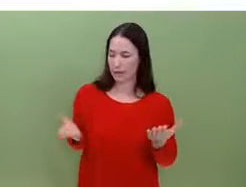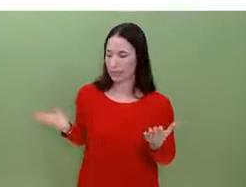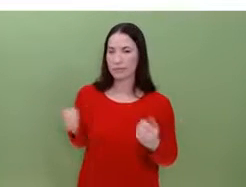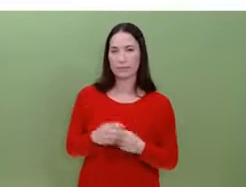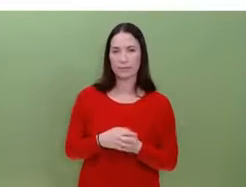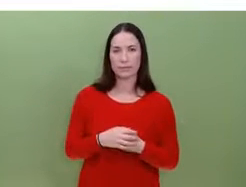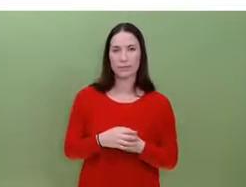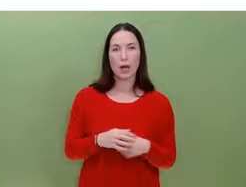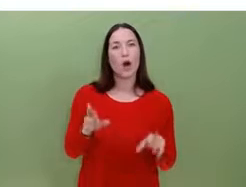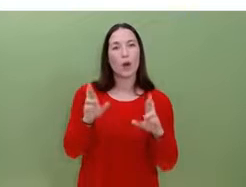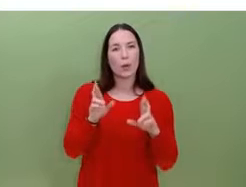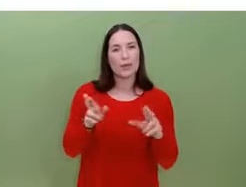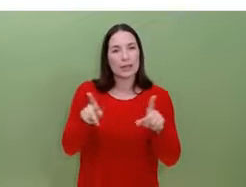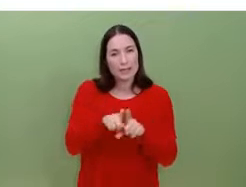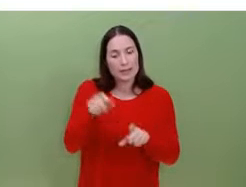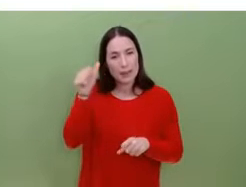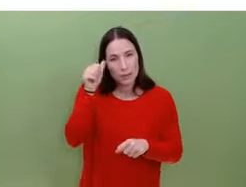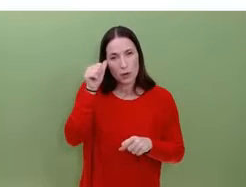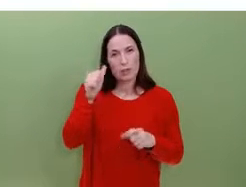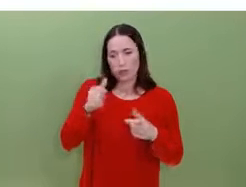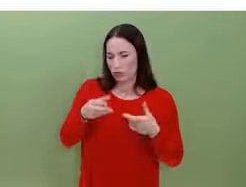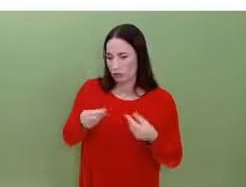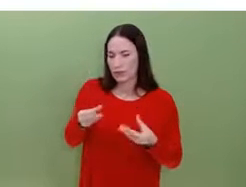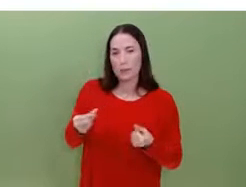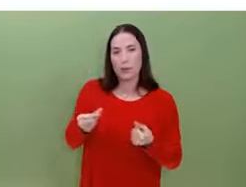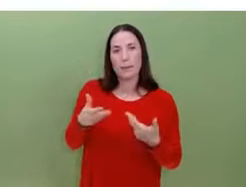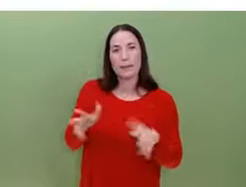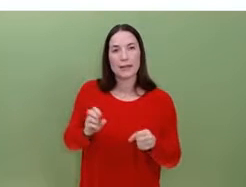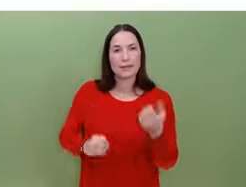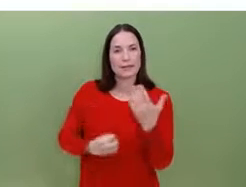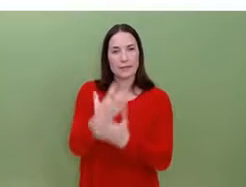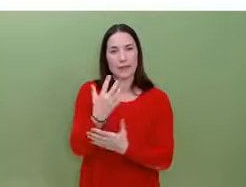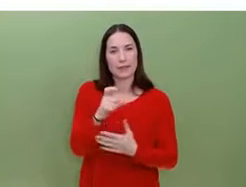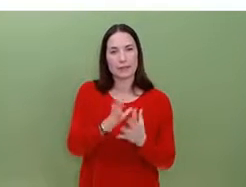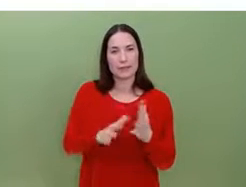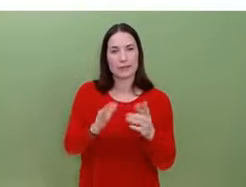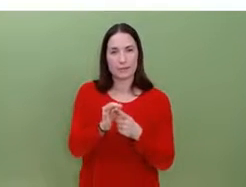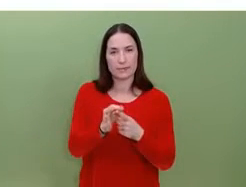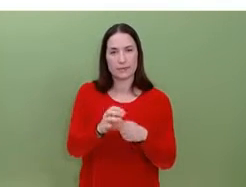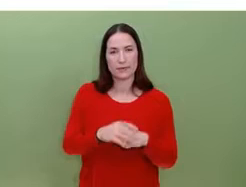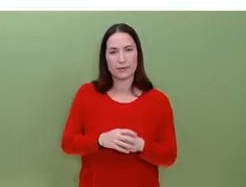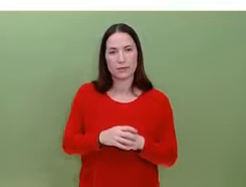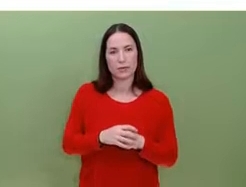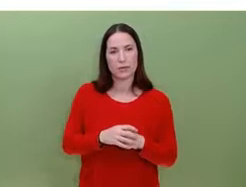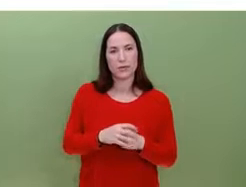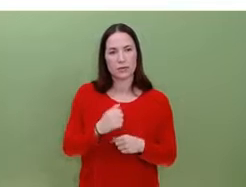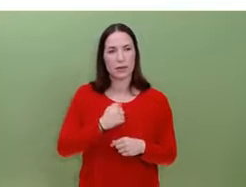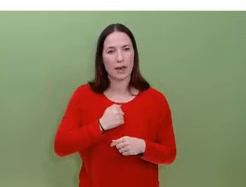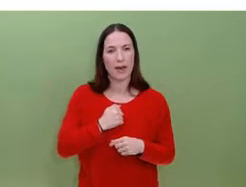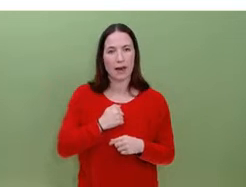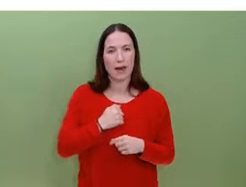same knowledge and resources that we've developed for the CWP programme to our EMHP programme for future provisions.